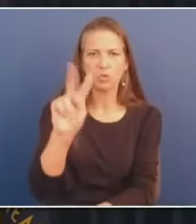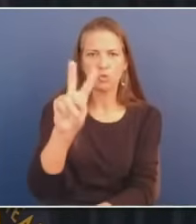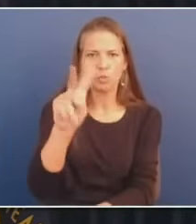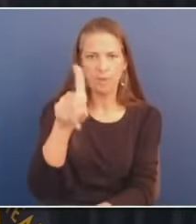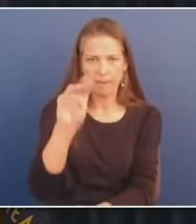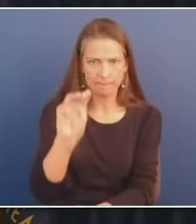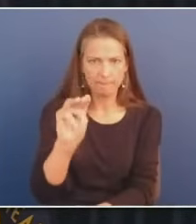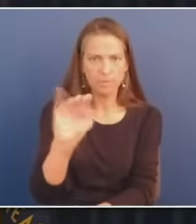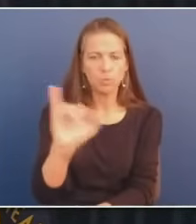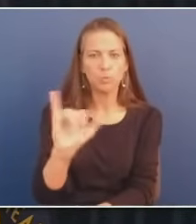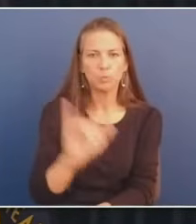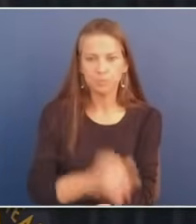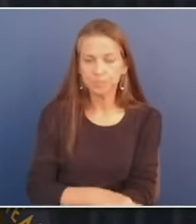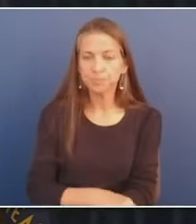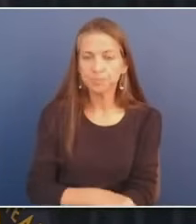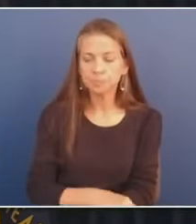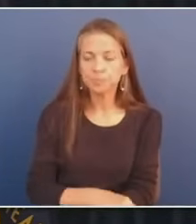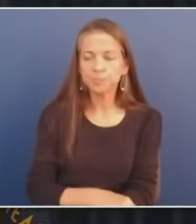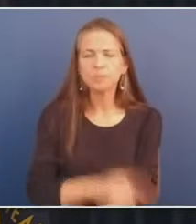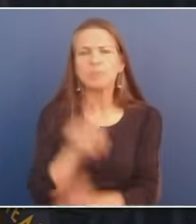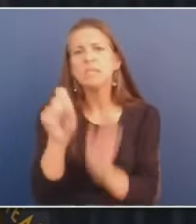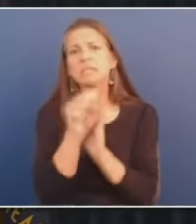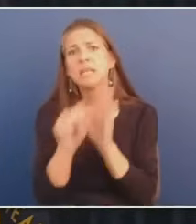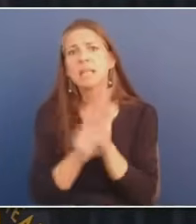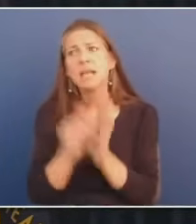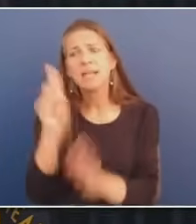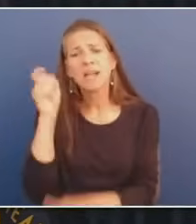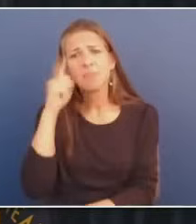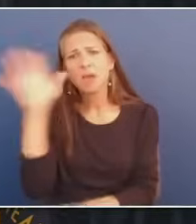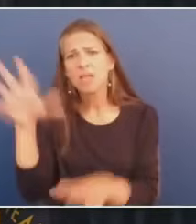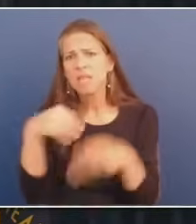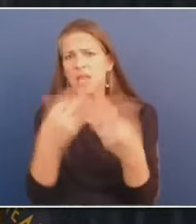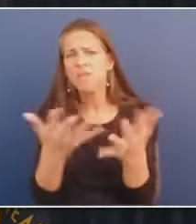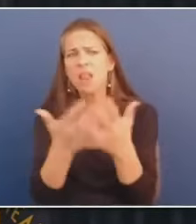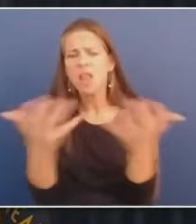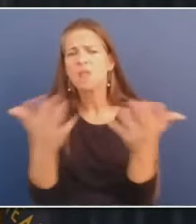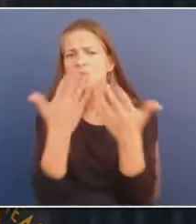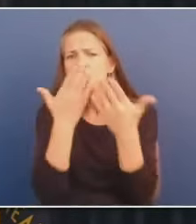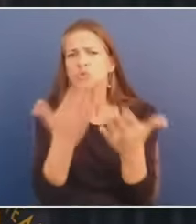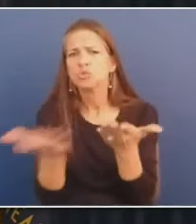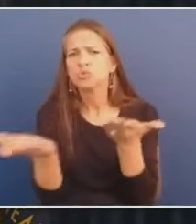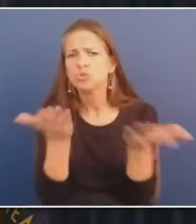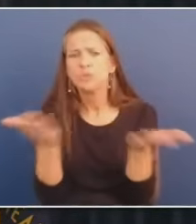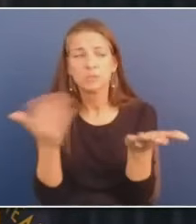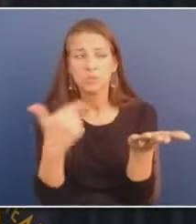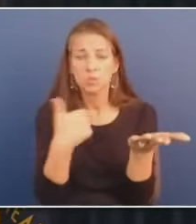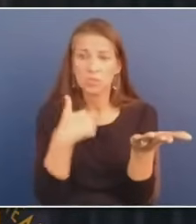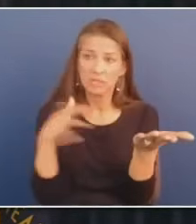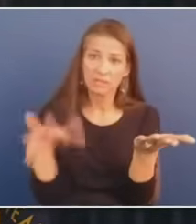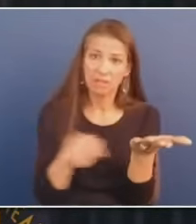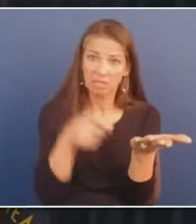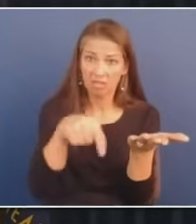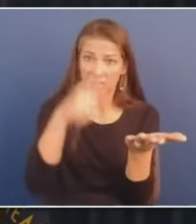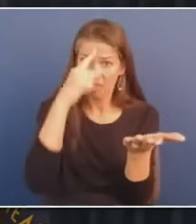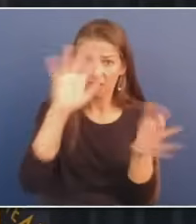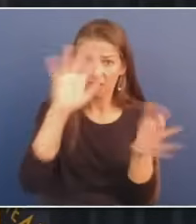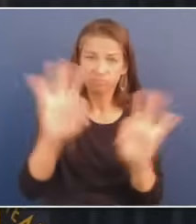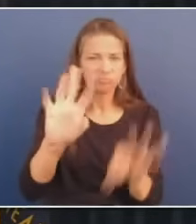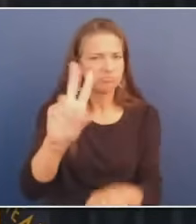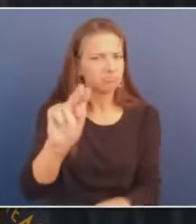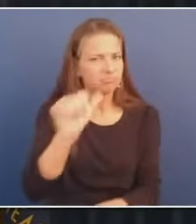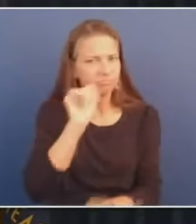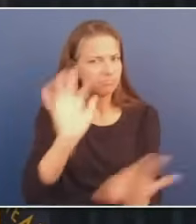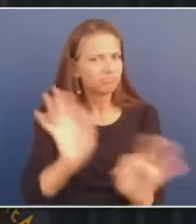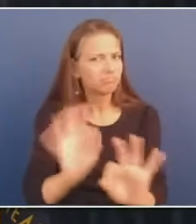well. Thus, the state government provides a lot of important services, and we don't take this lightly. But I've governed through tornadoes and floods